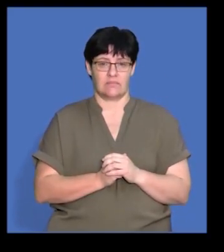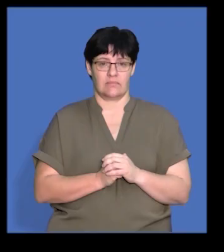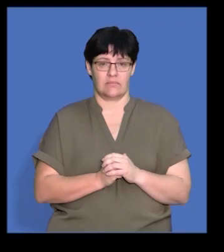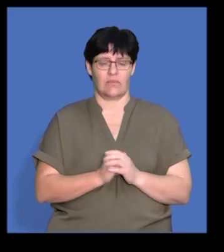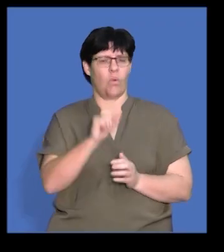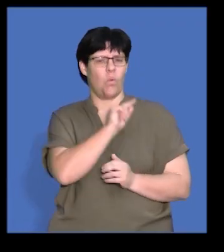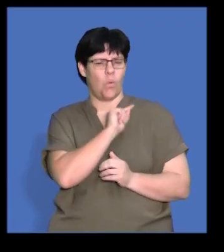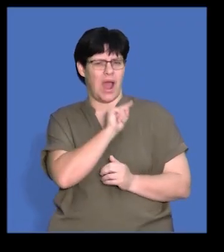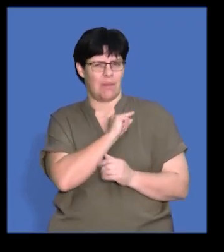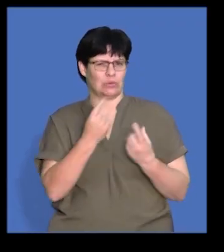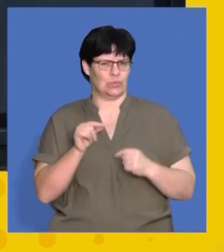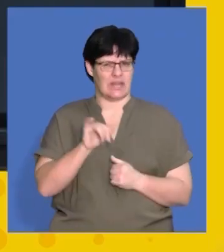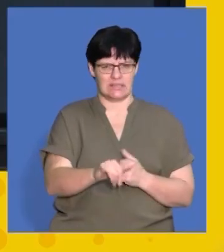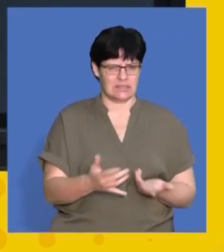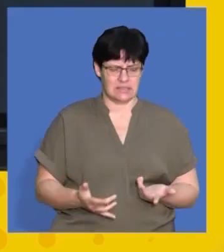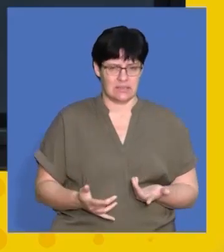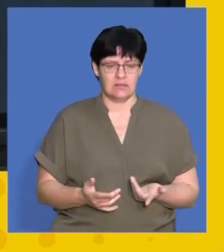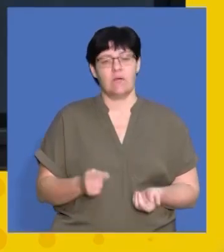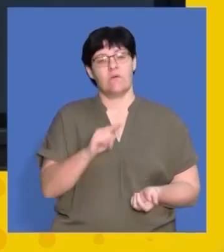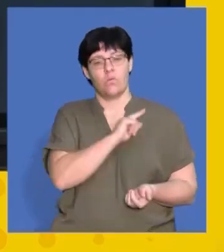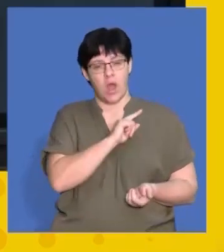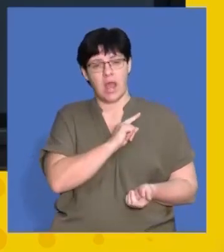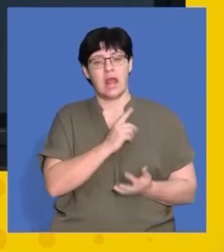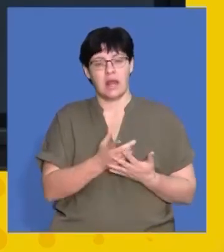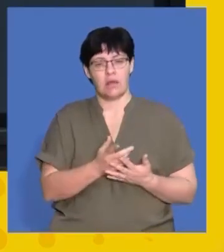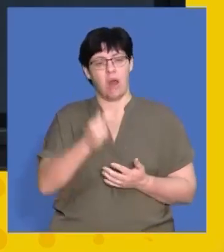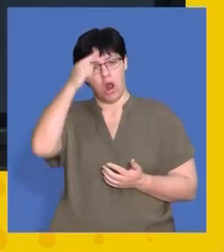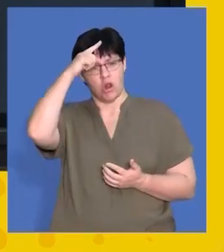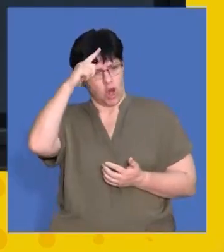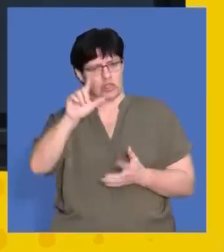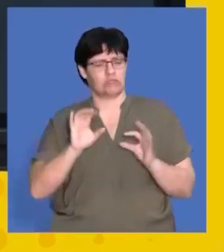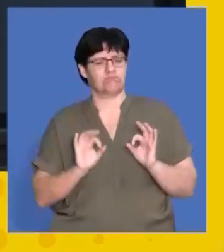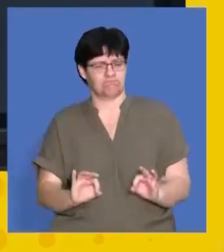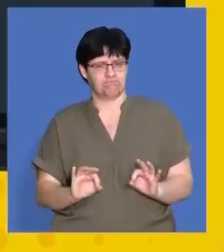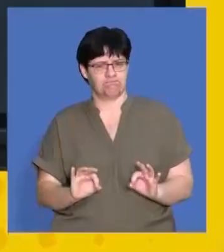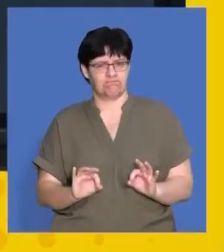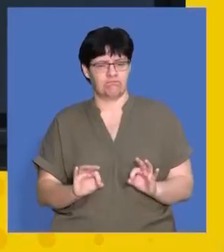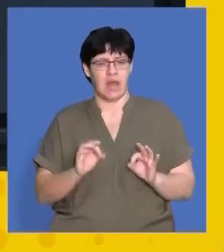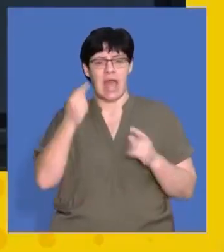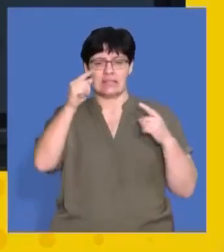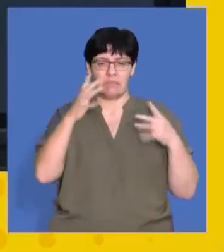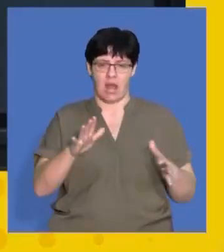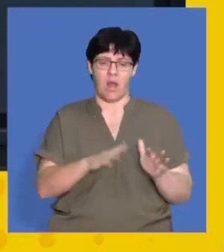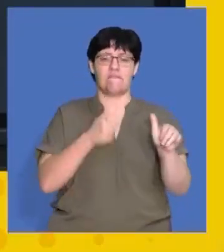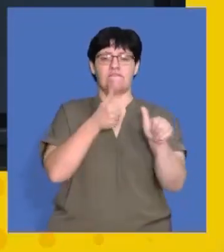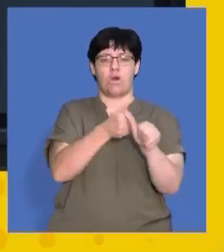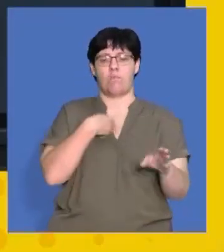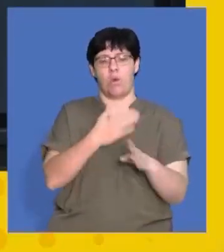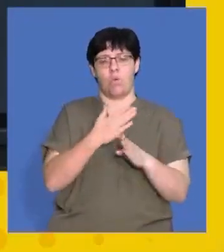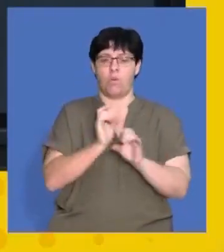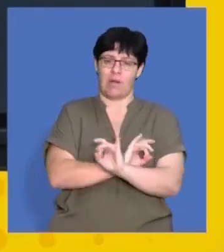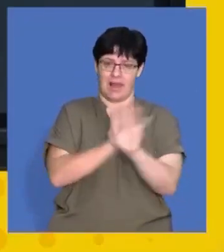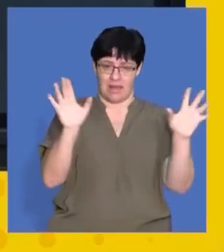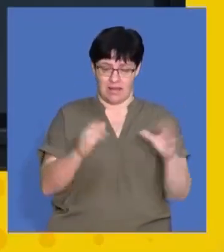And the reason I'm doing that is it actually makes it very logical, and the examiner can follow my work very